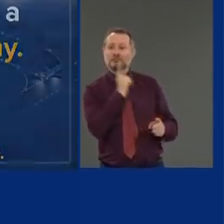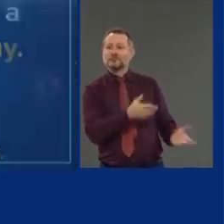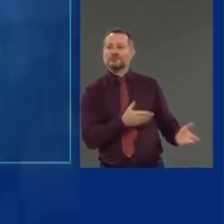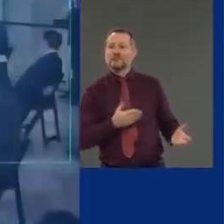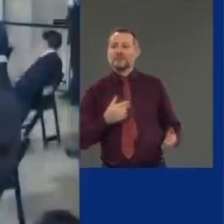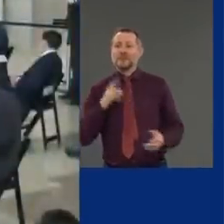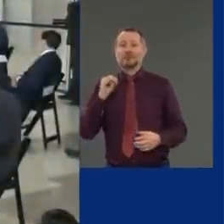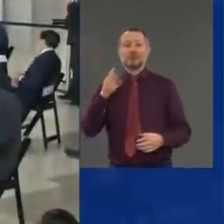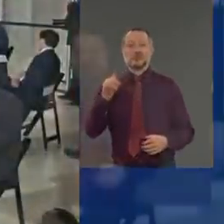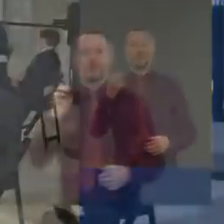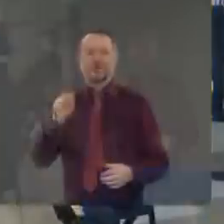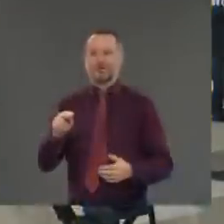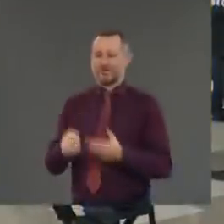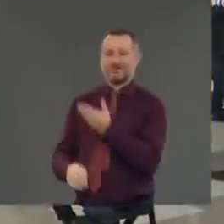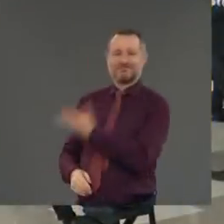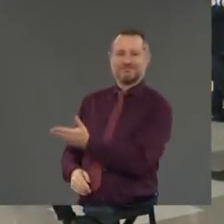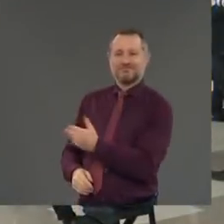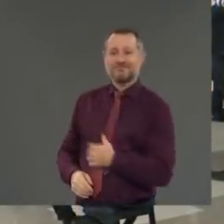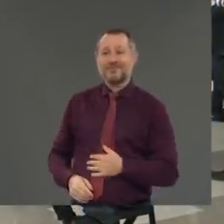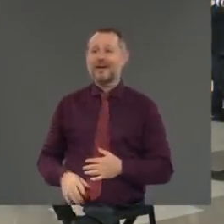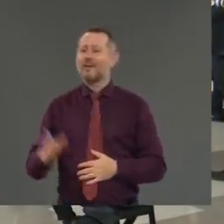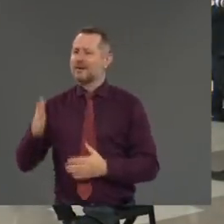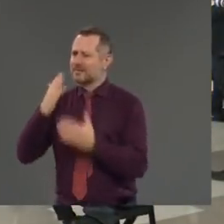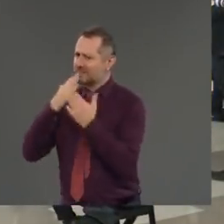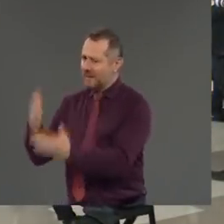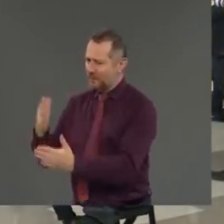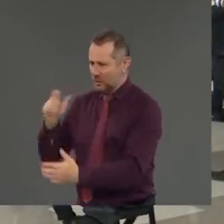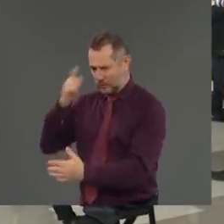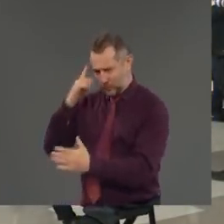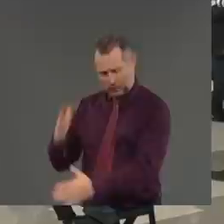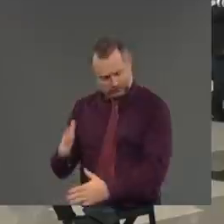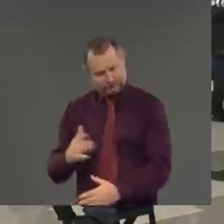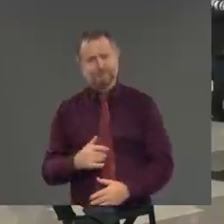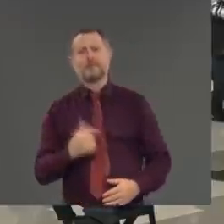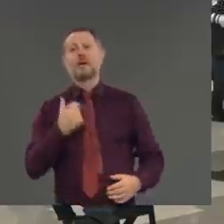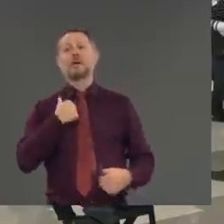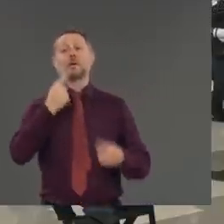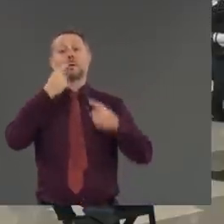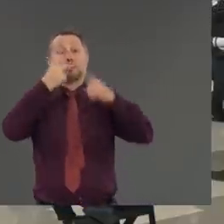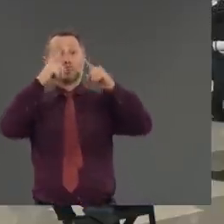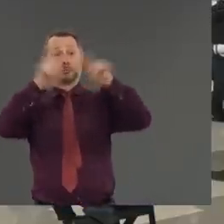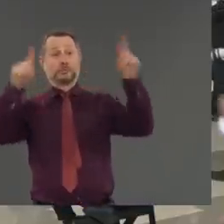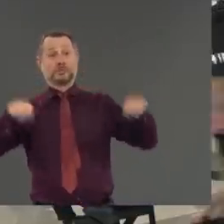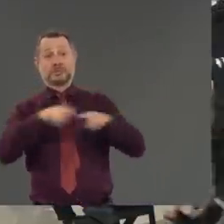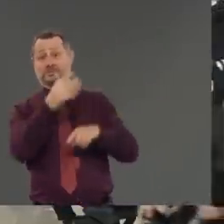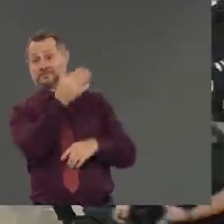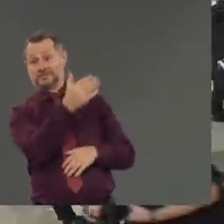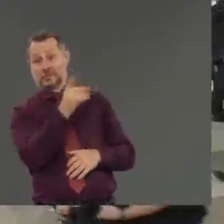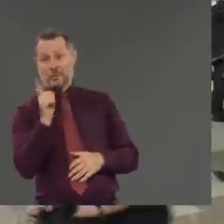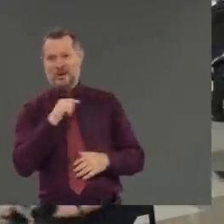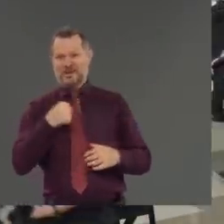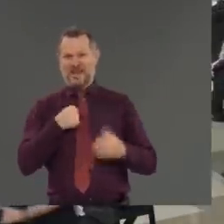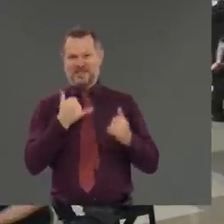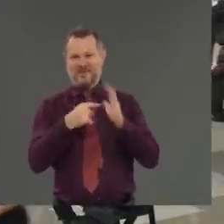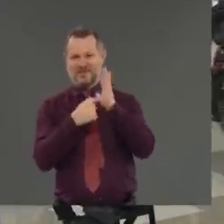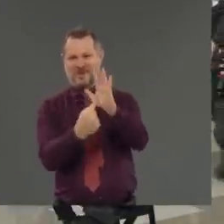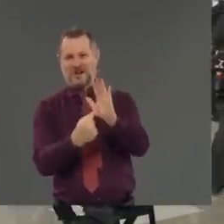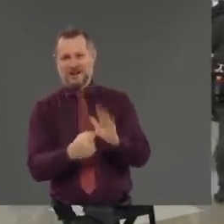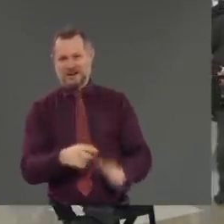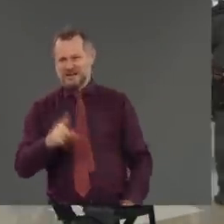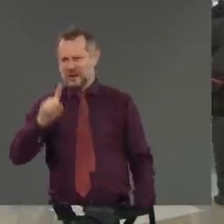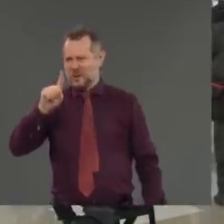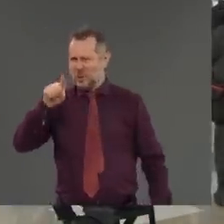Thank you, Governor. On the screen is where we are headed. A single, integrated, brand